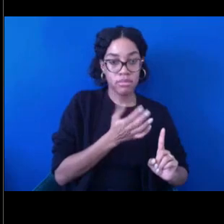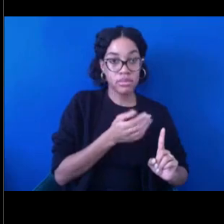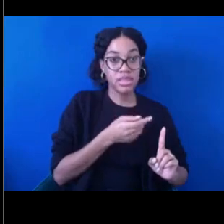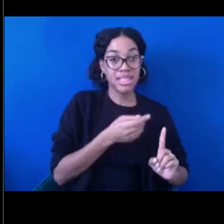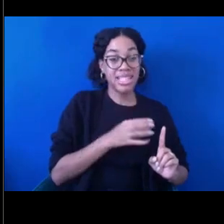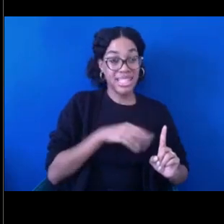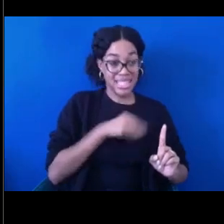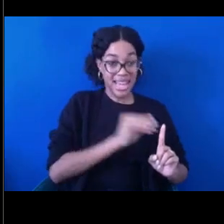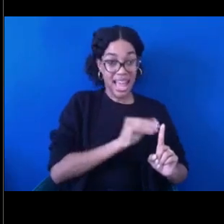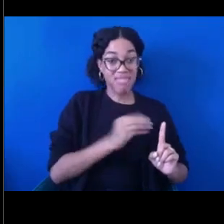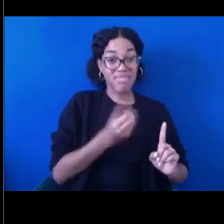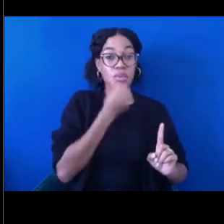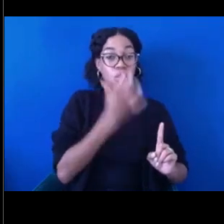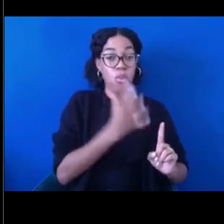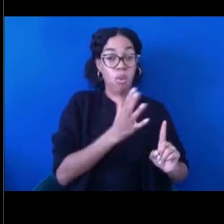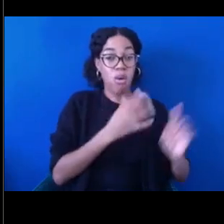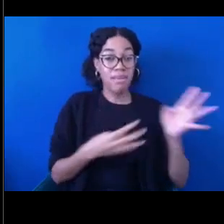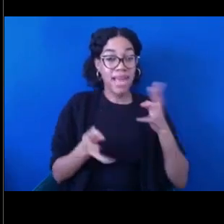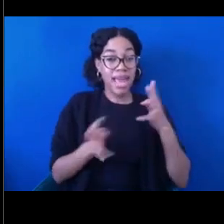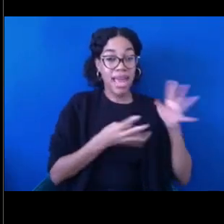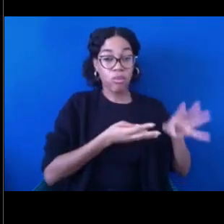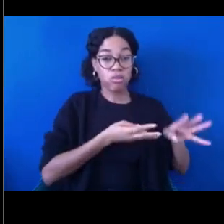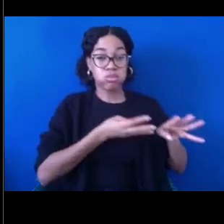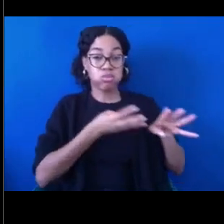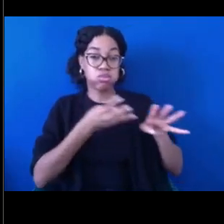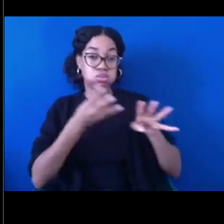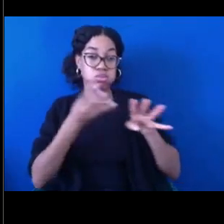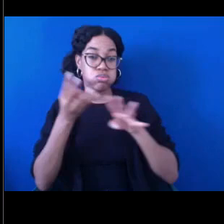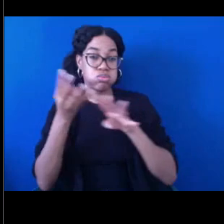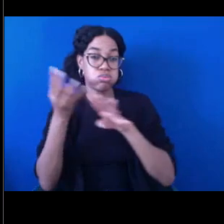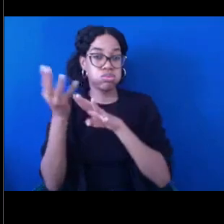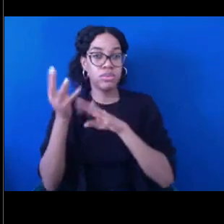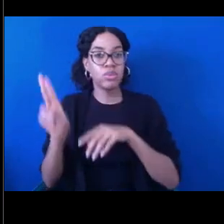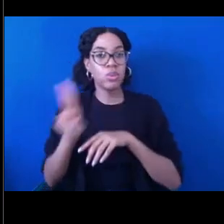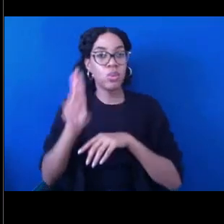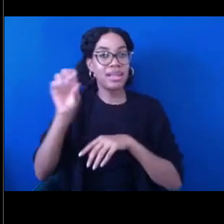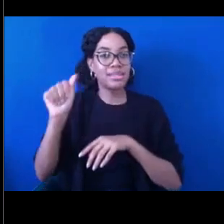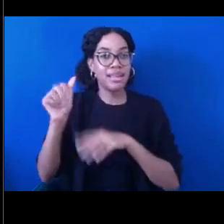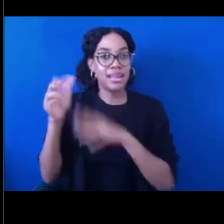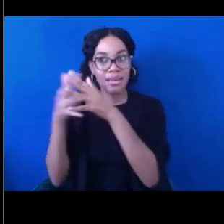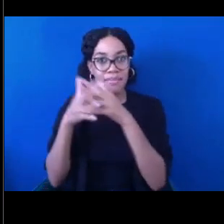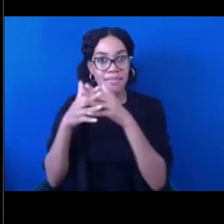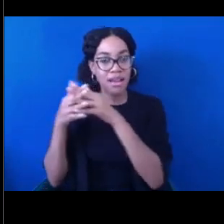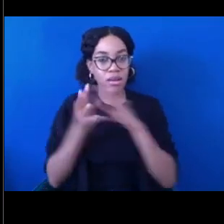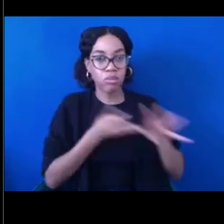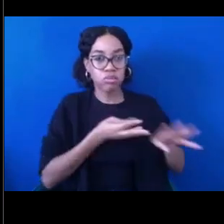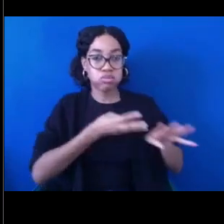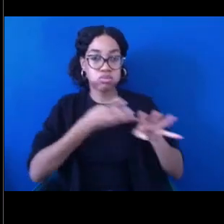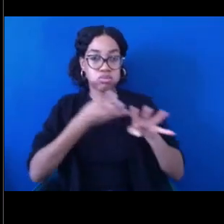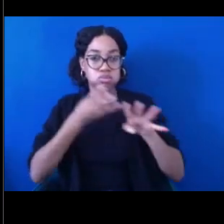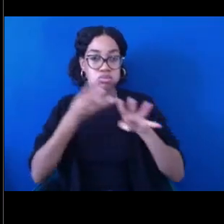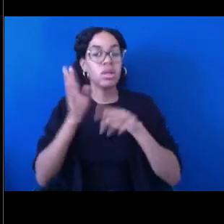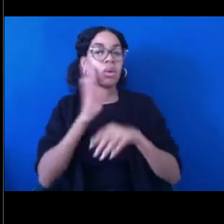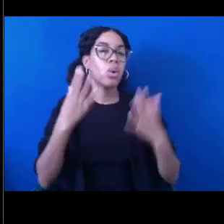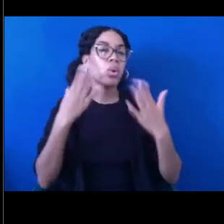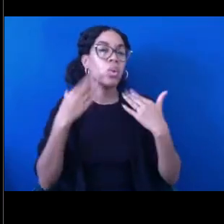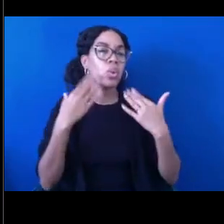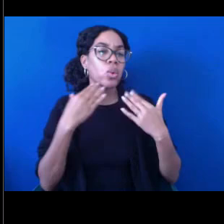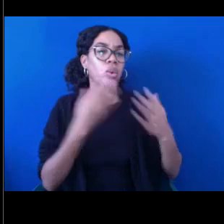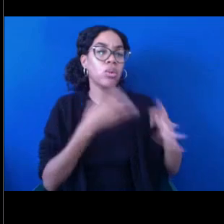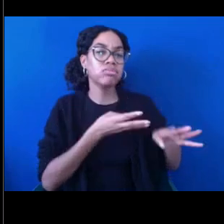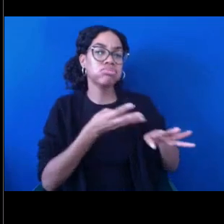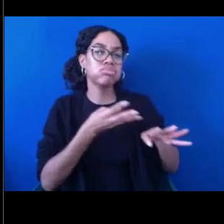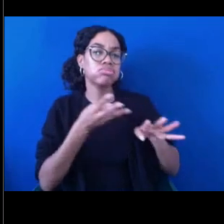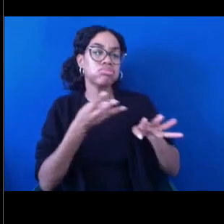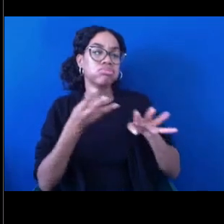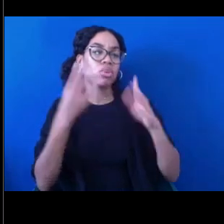air up through the United States. That air will cool down as it travels, but still keeps that moisture with it.